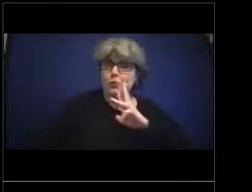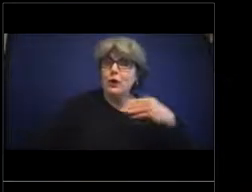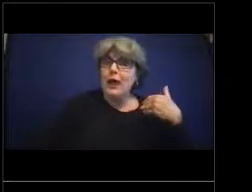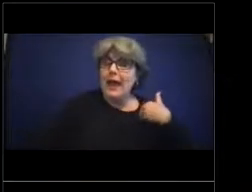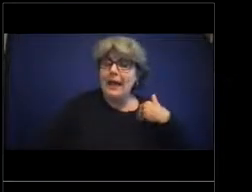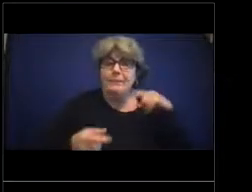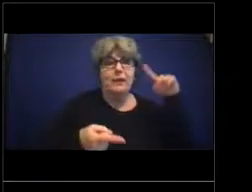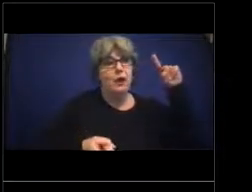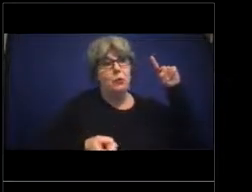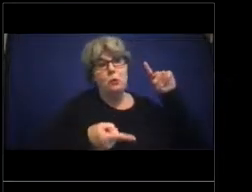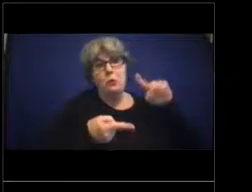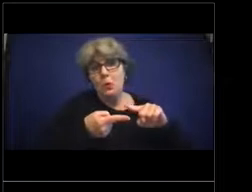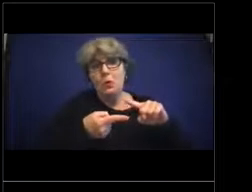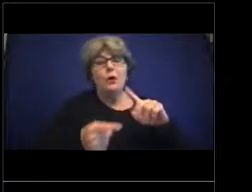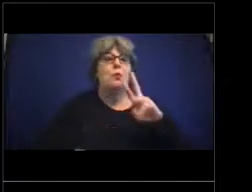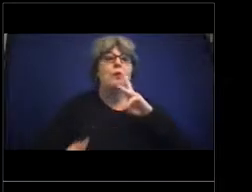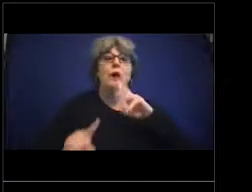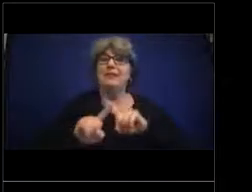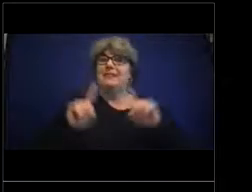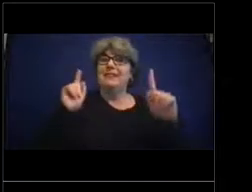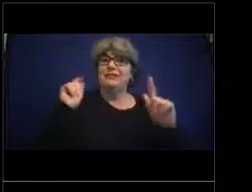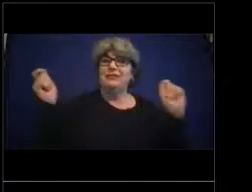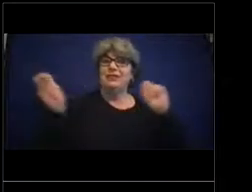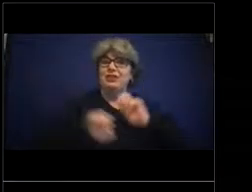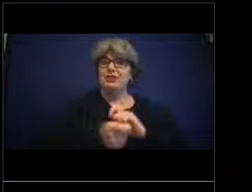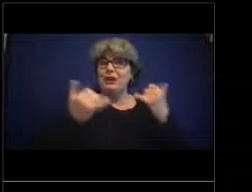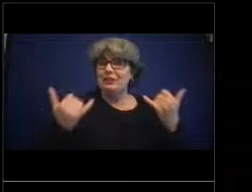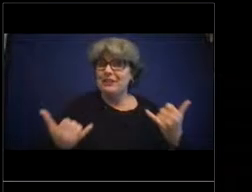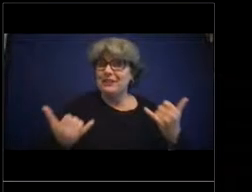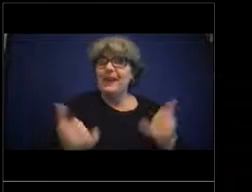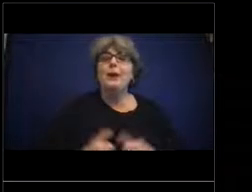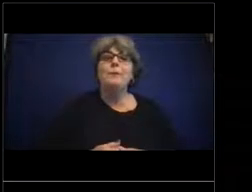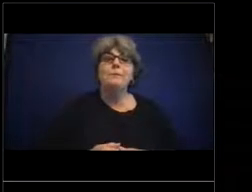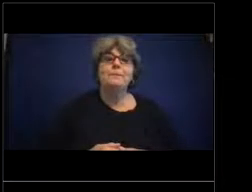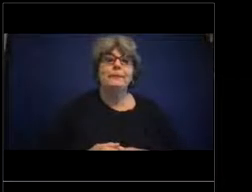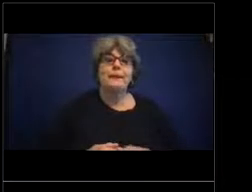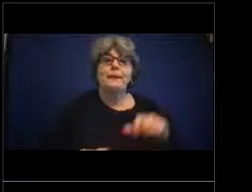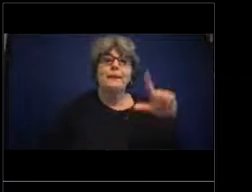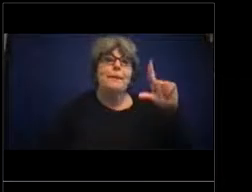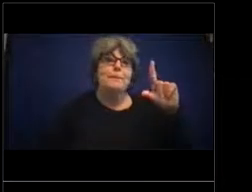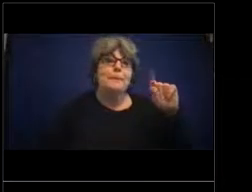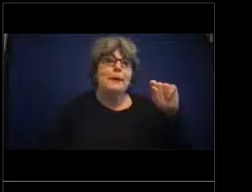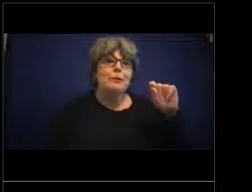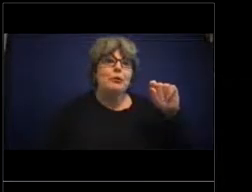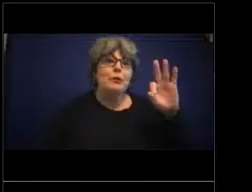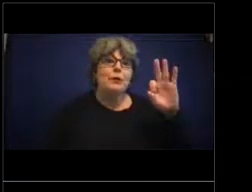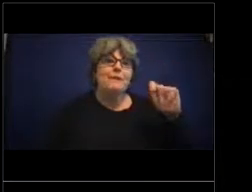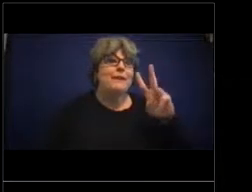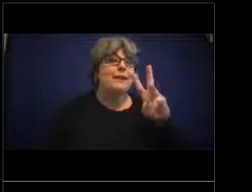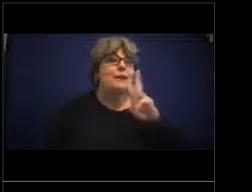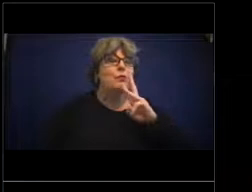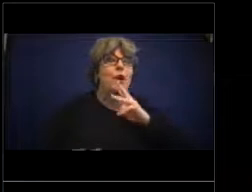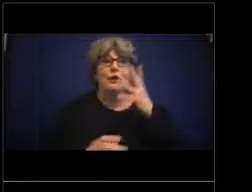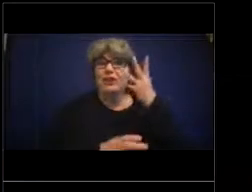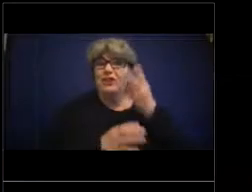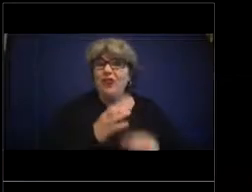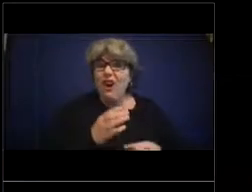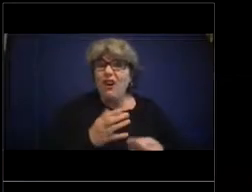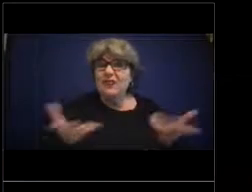there anymore. It's totally different. You know, it looks like probably 20 feet of water has just disappeared out of that place.